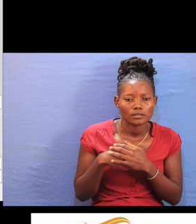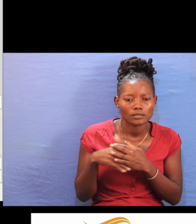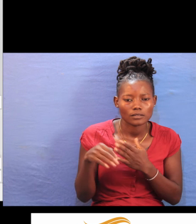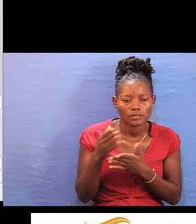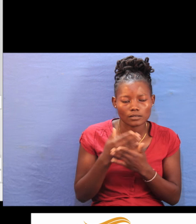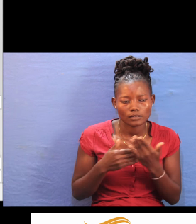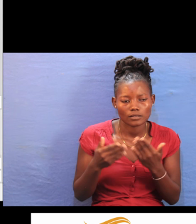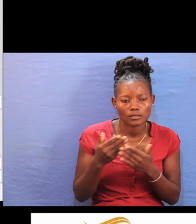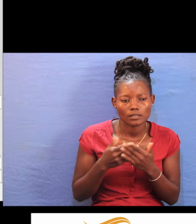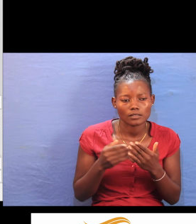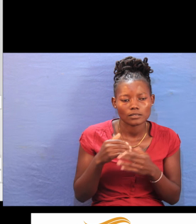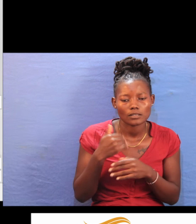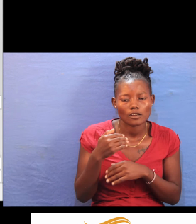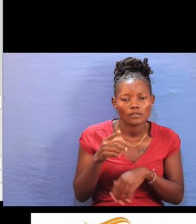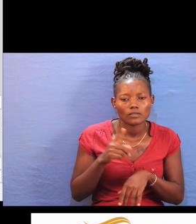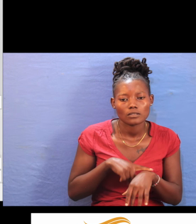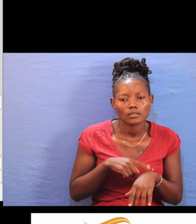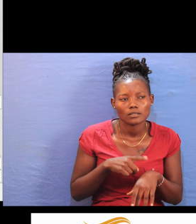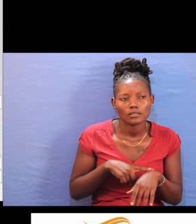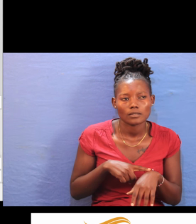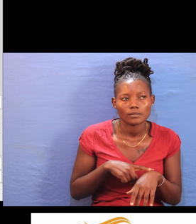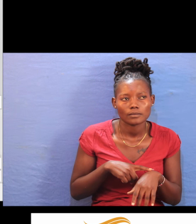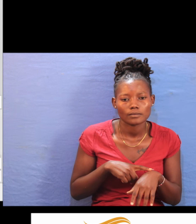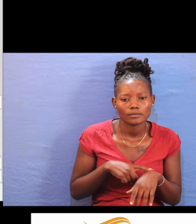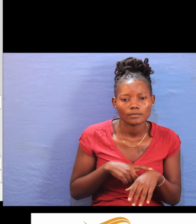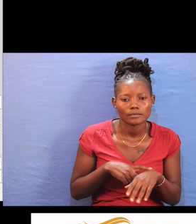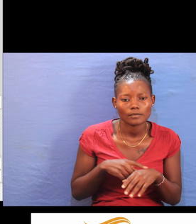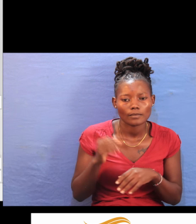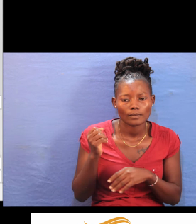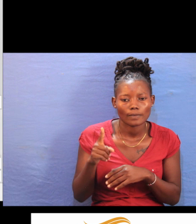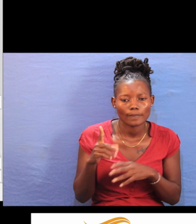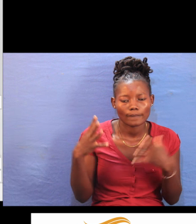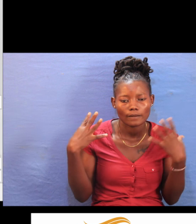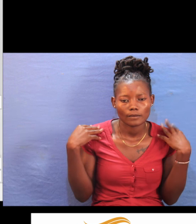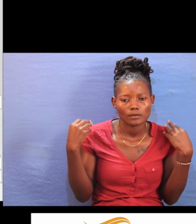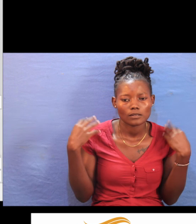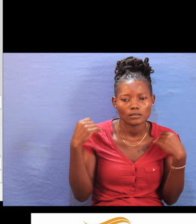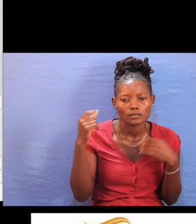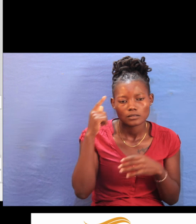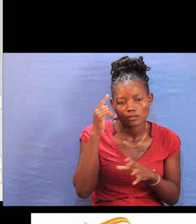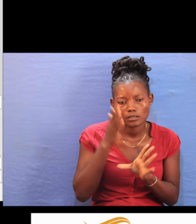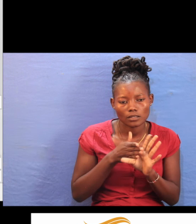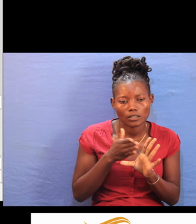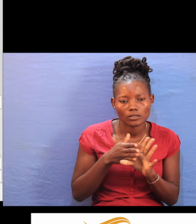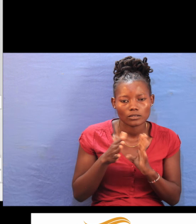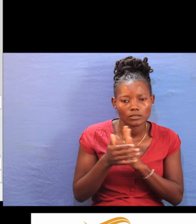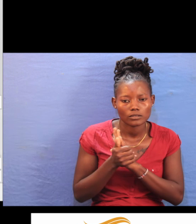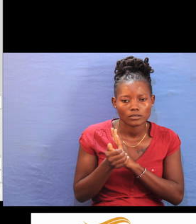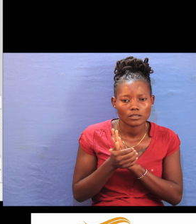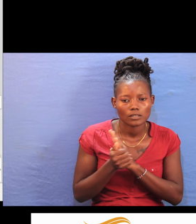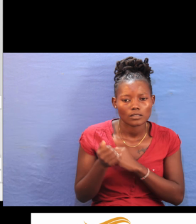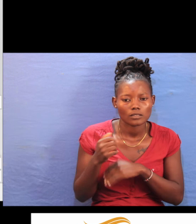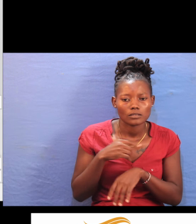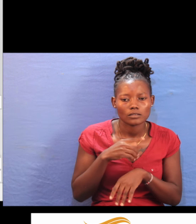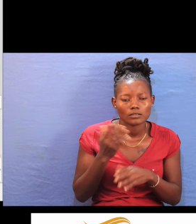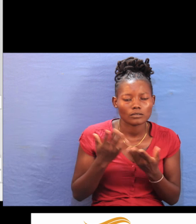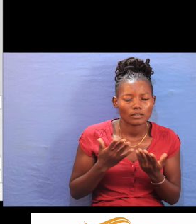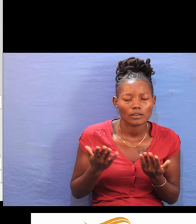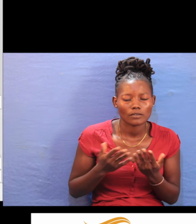was doing at the moment there, and it didn't have, wasn't dealing with social media and texting with